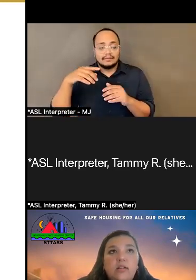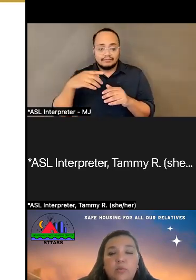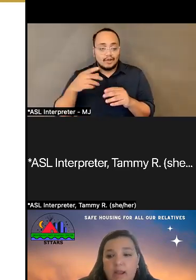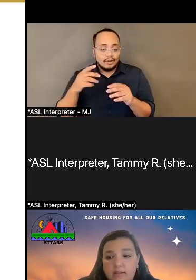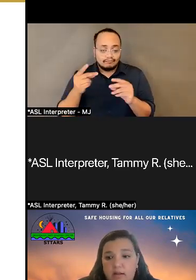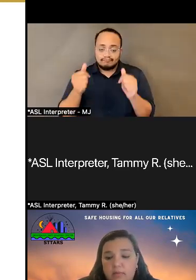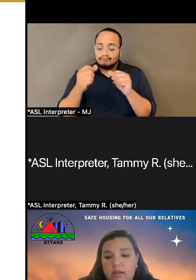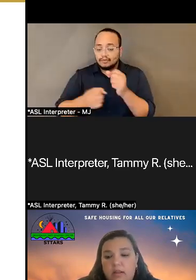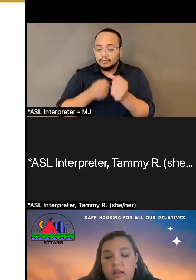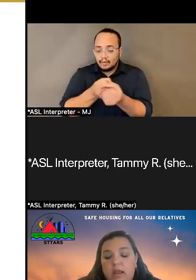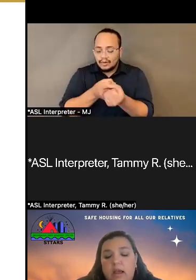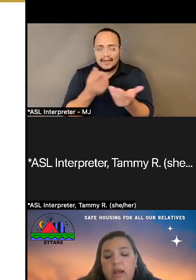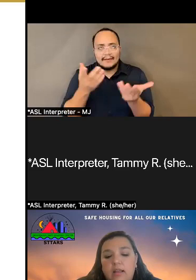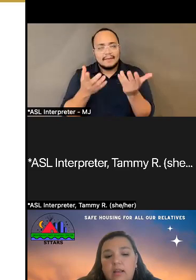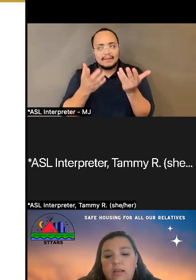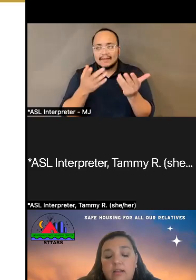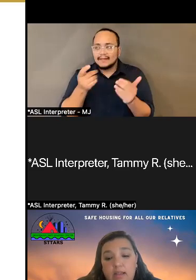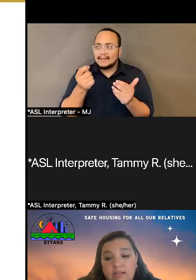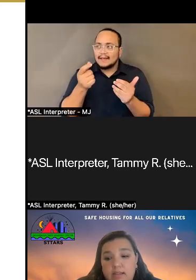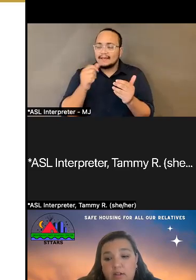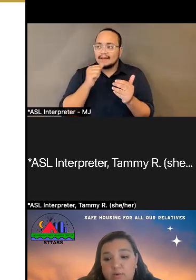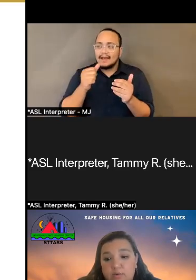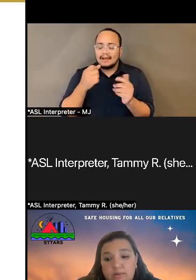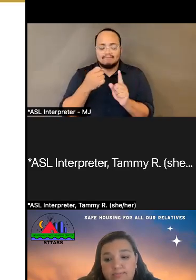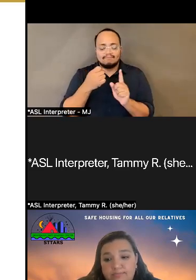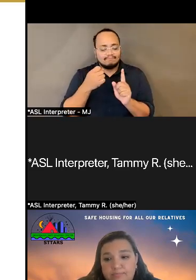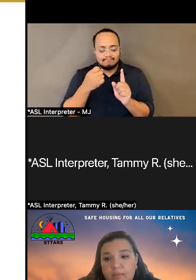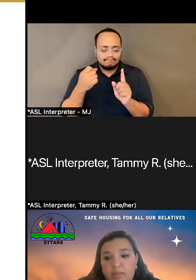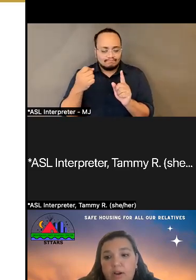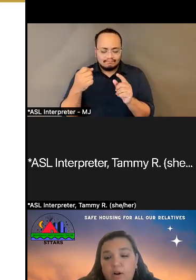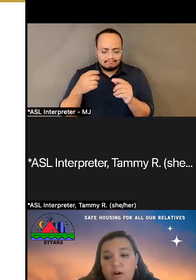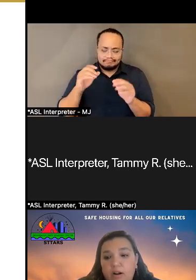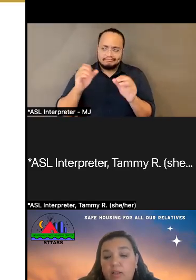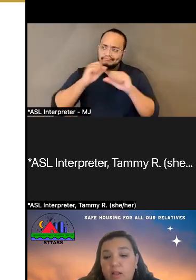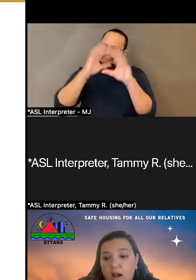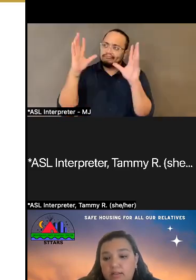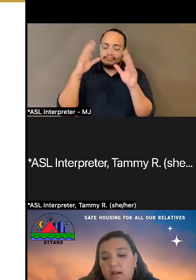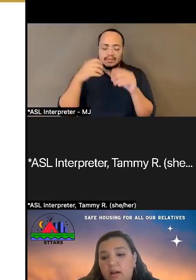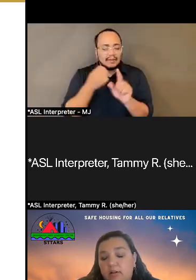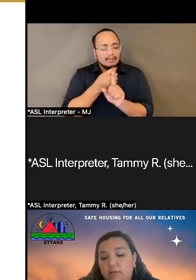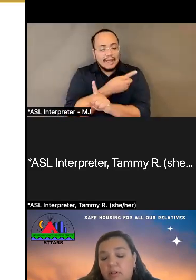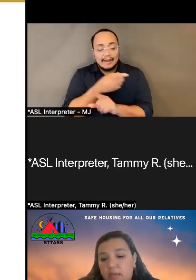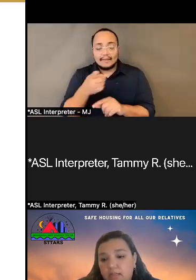little random, clinics at law schools. There